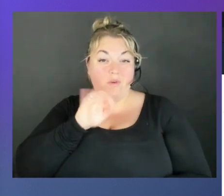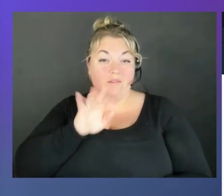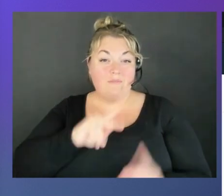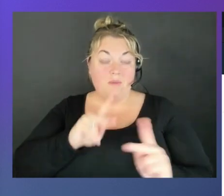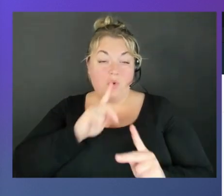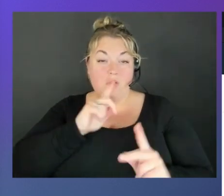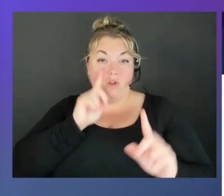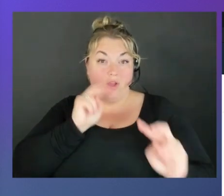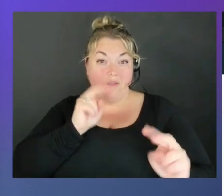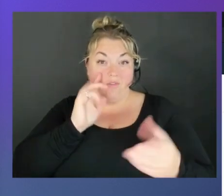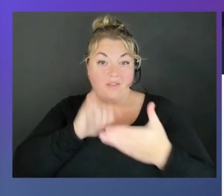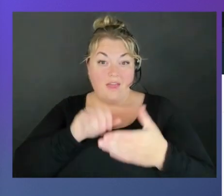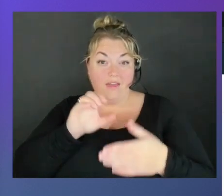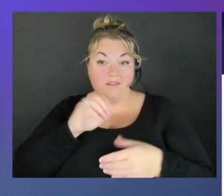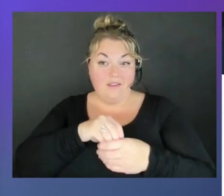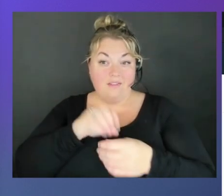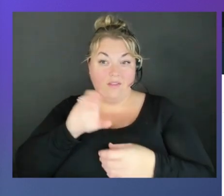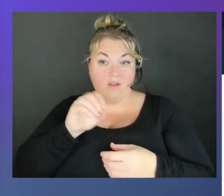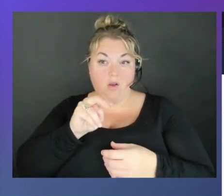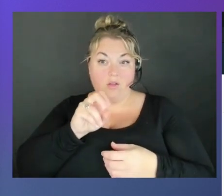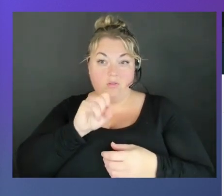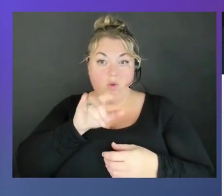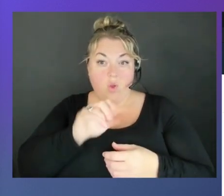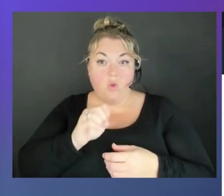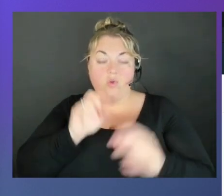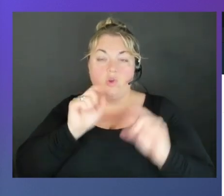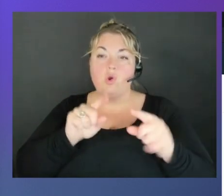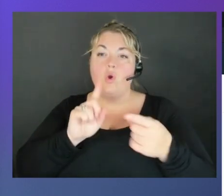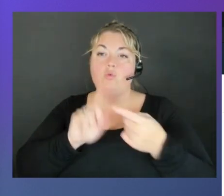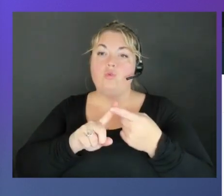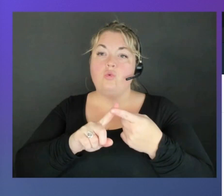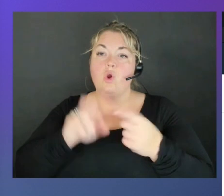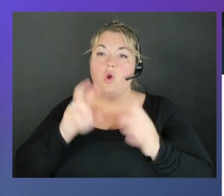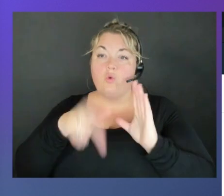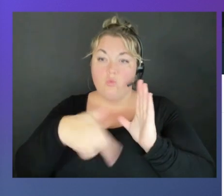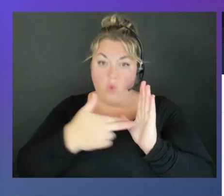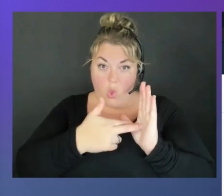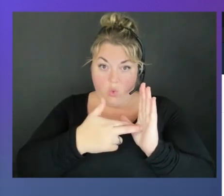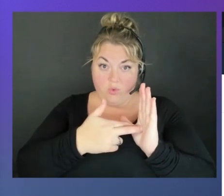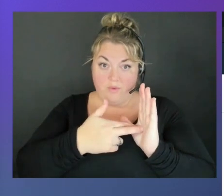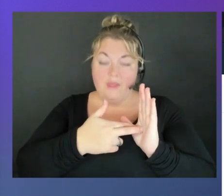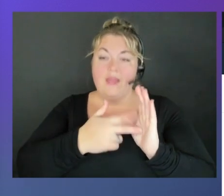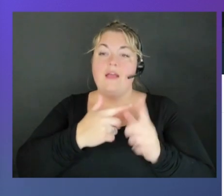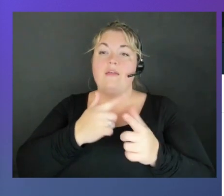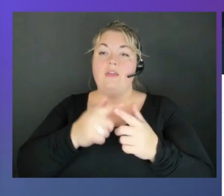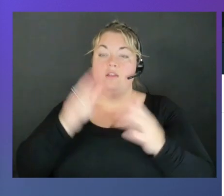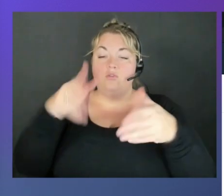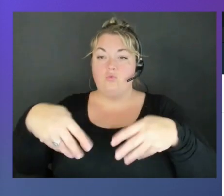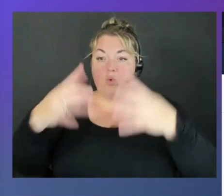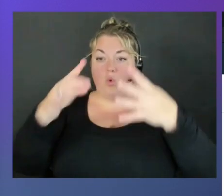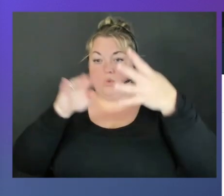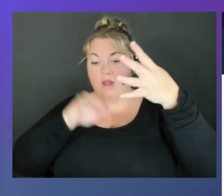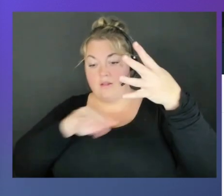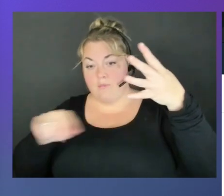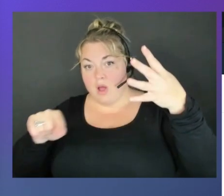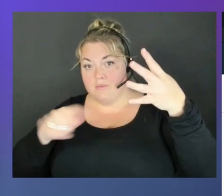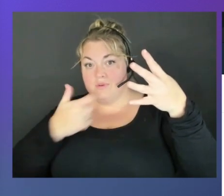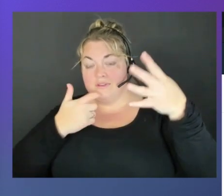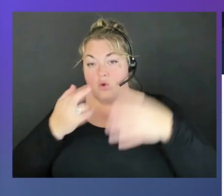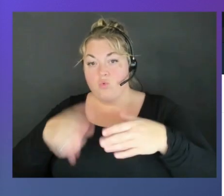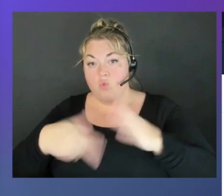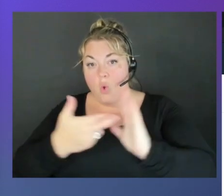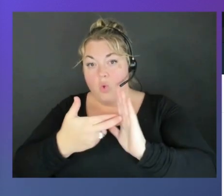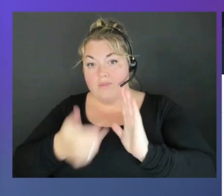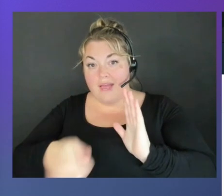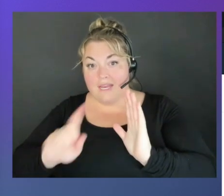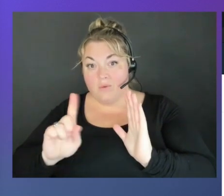in the console, you're going to go to roles, then you can go down to the bottom, and you can see roles anywhere right